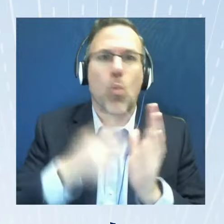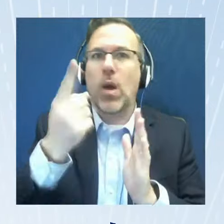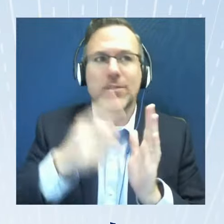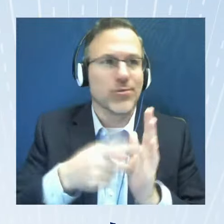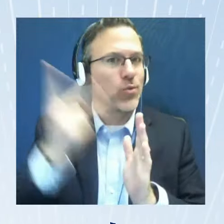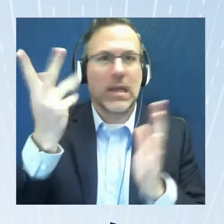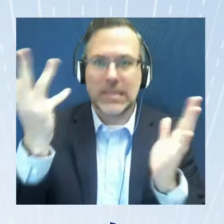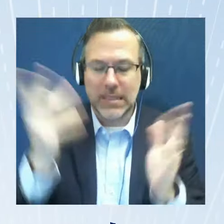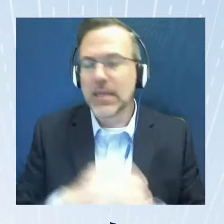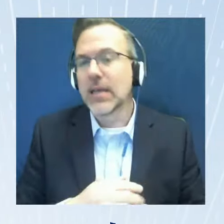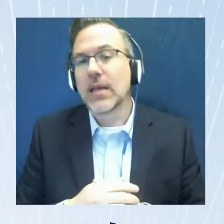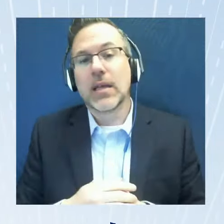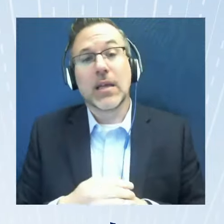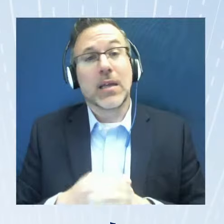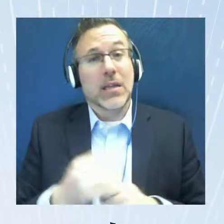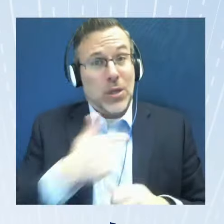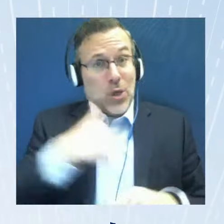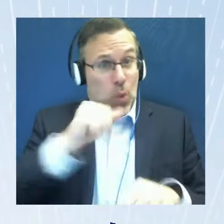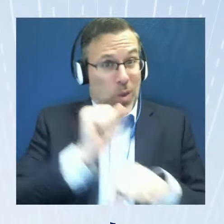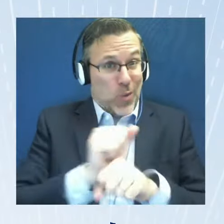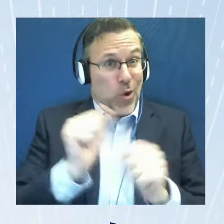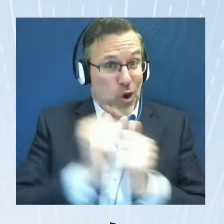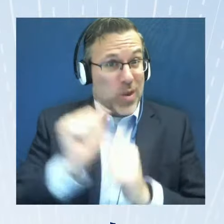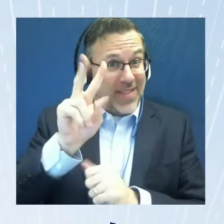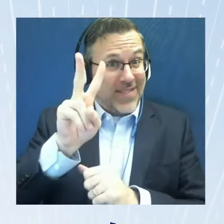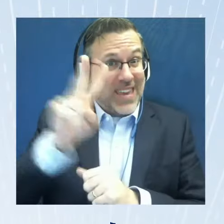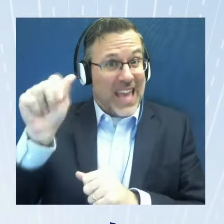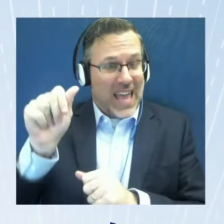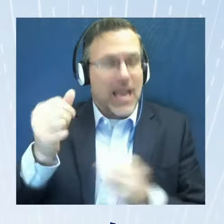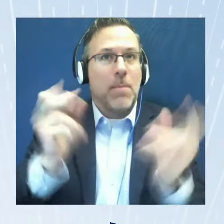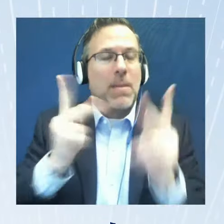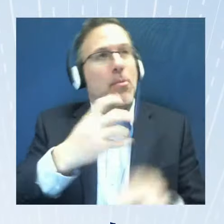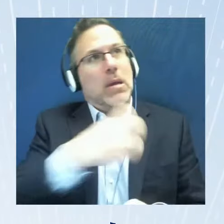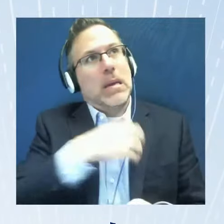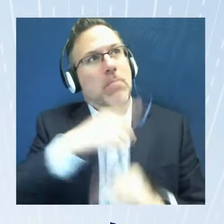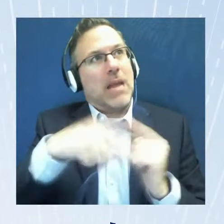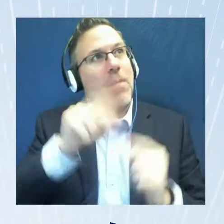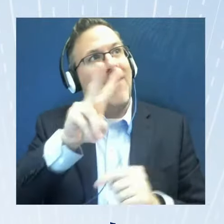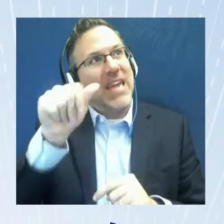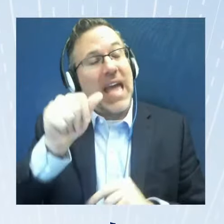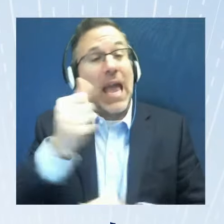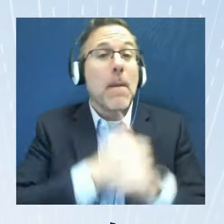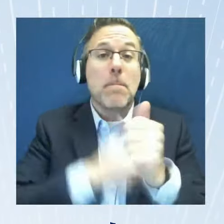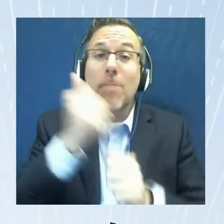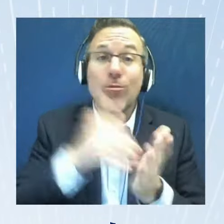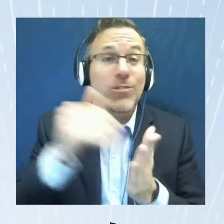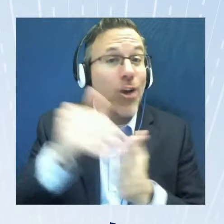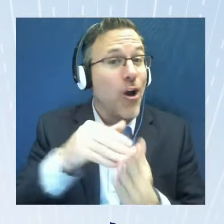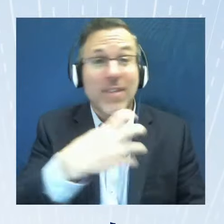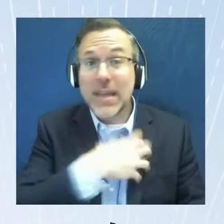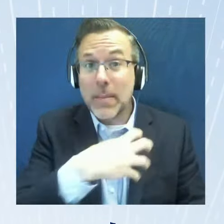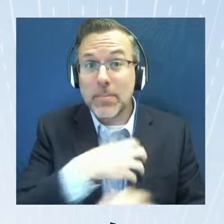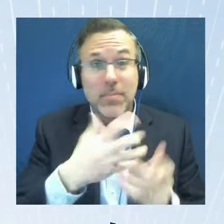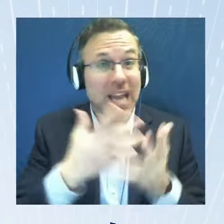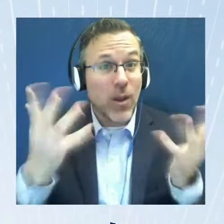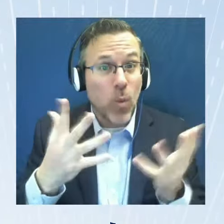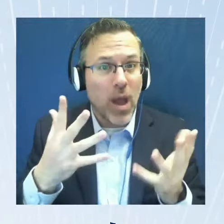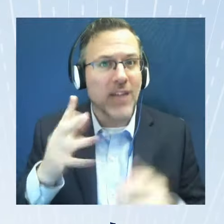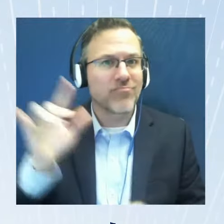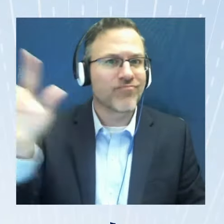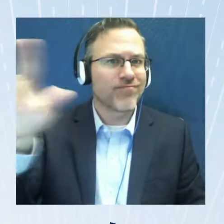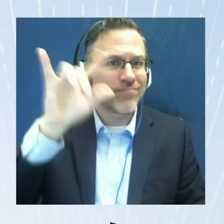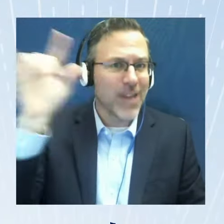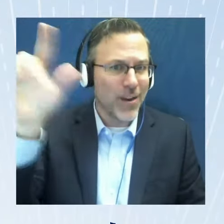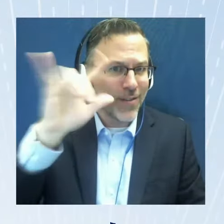VA, and you'd think there'd be plenty of complaints about the VA, the most common complaint we get is about air travel,